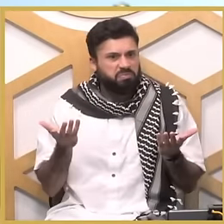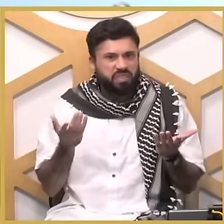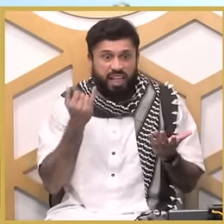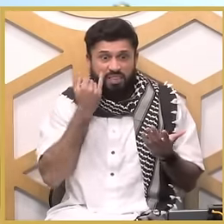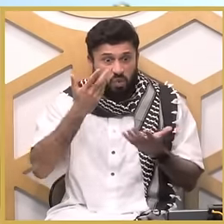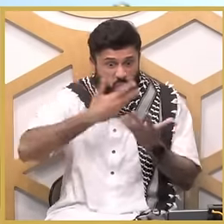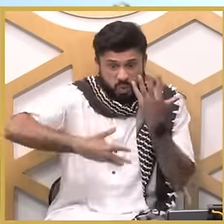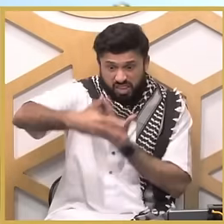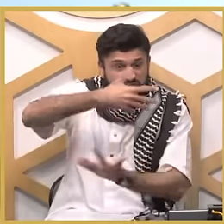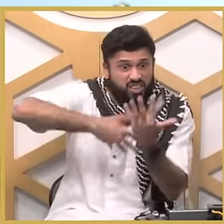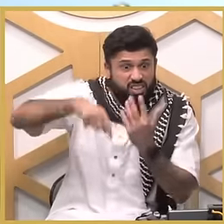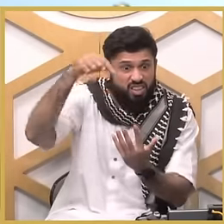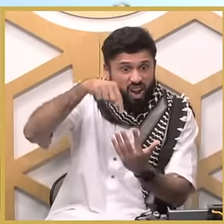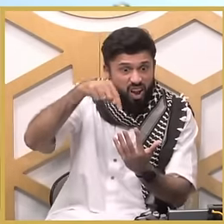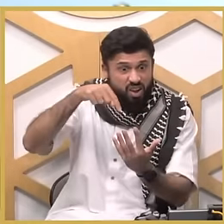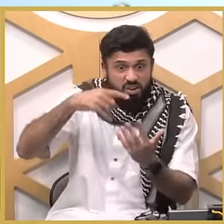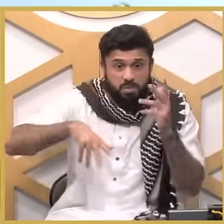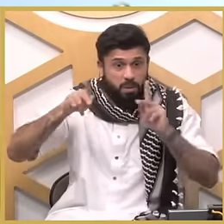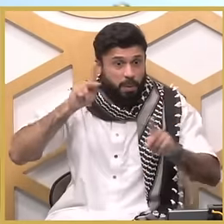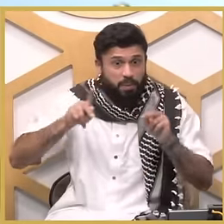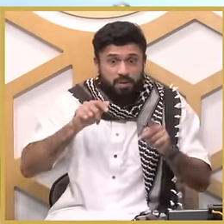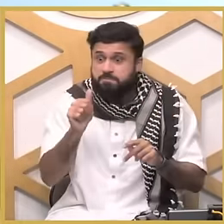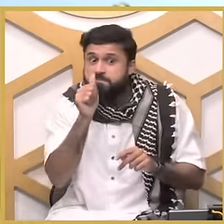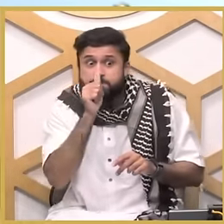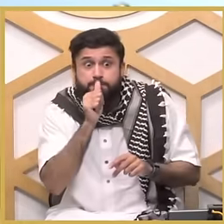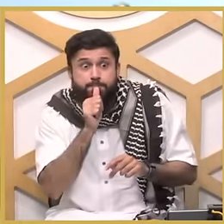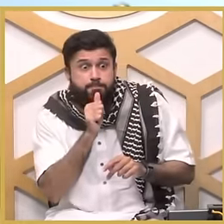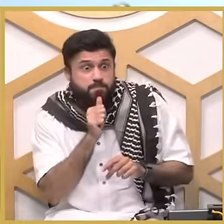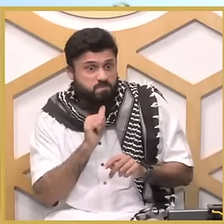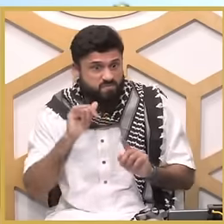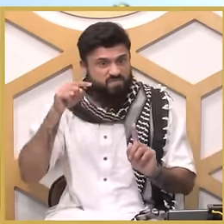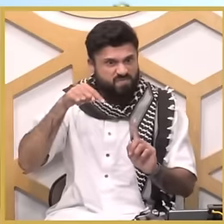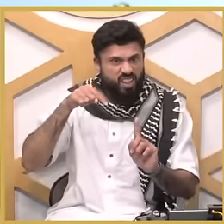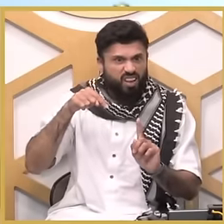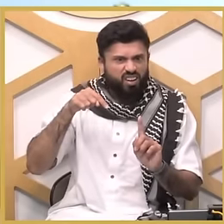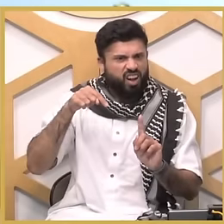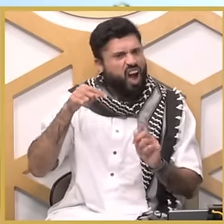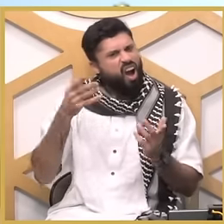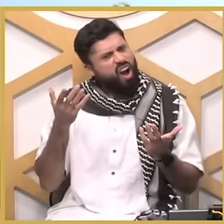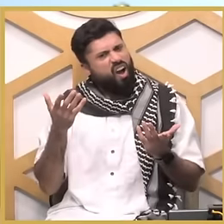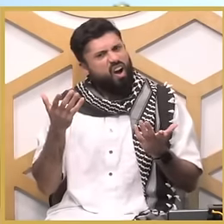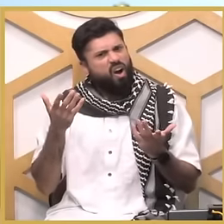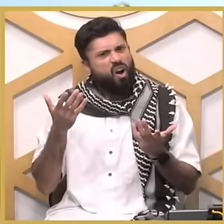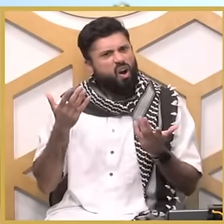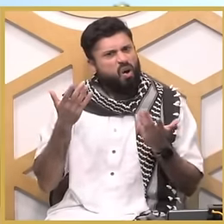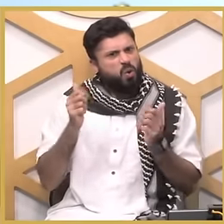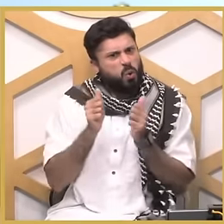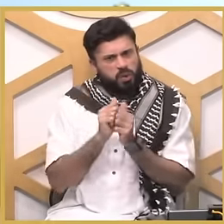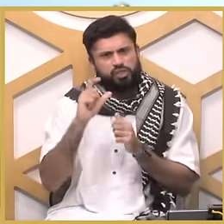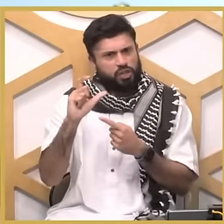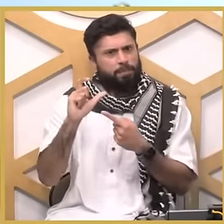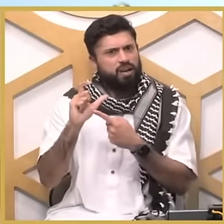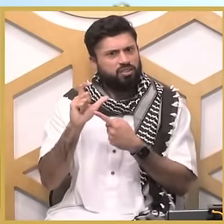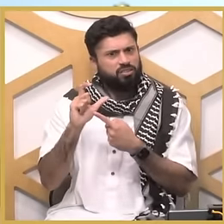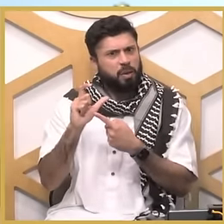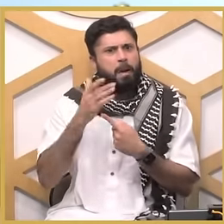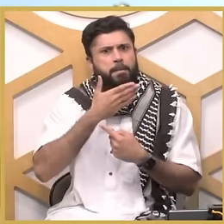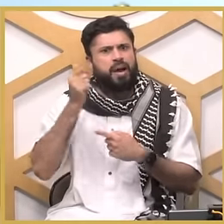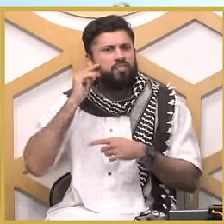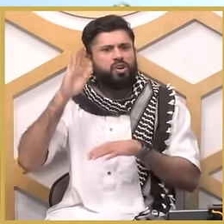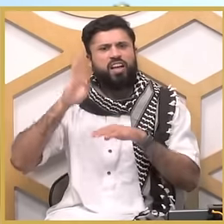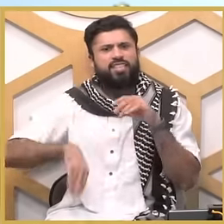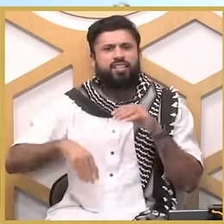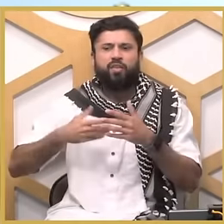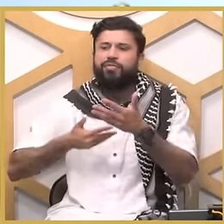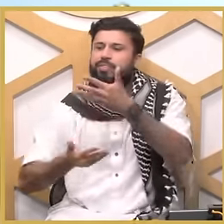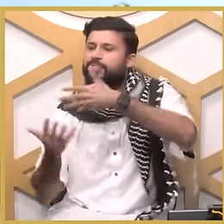of that is better than the one who doesn't mix with the people and tolerate the harm. You know, subhanAllah, nothing's going to make you put up with people for the